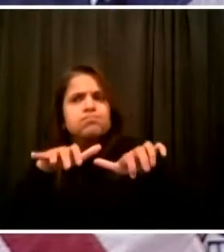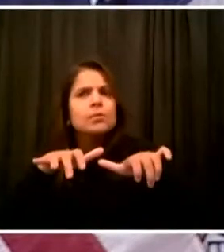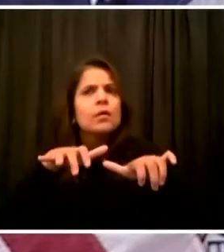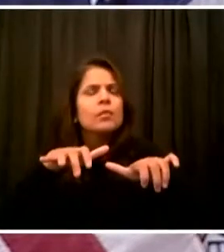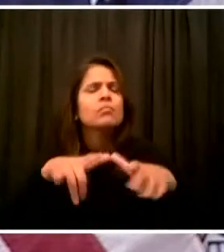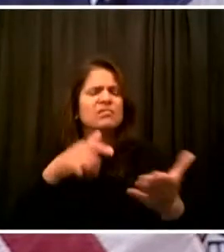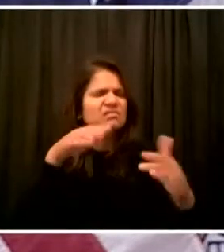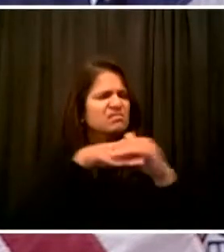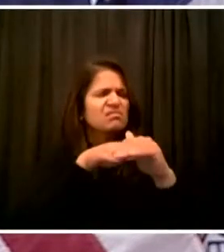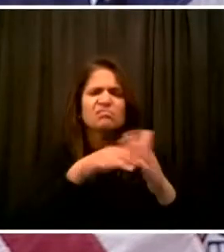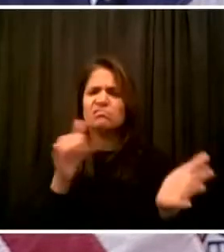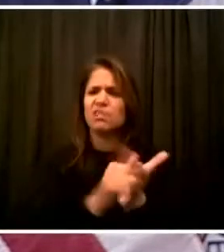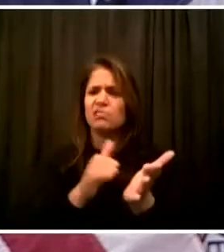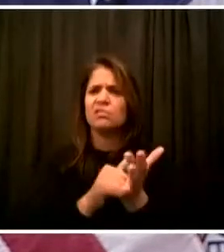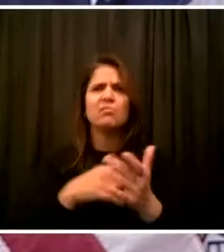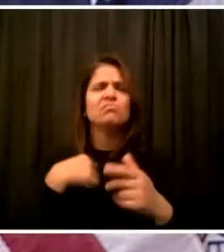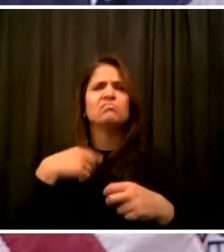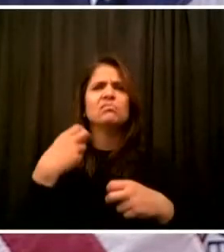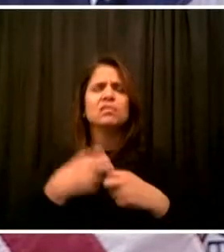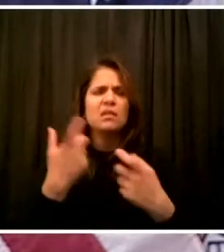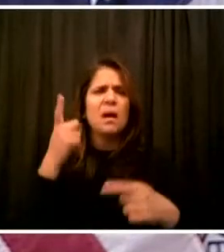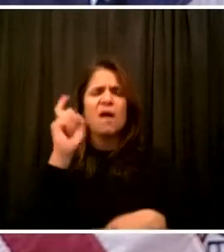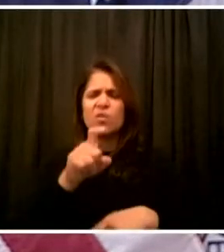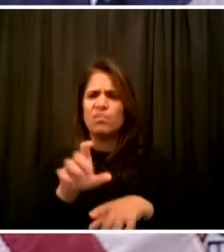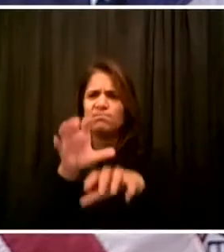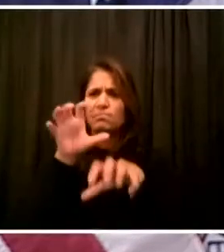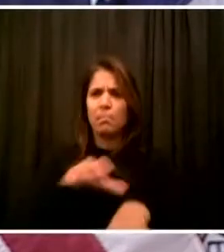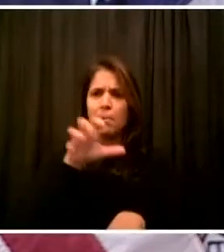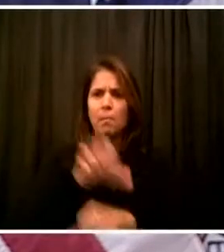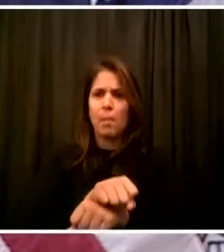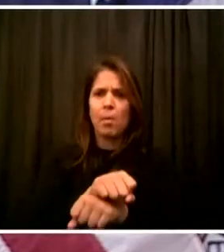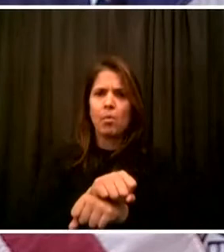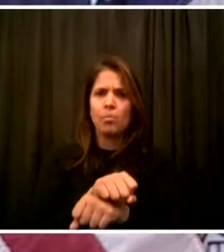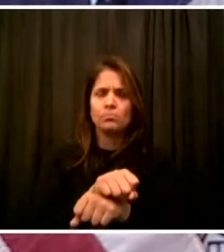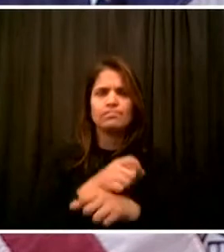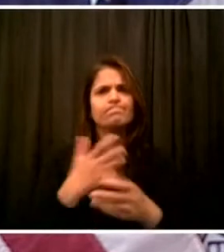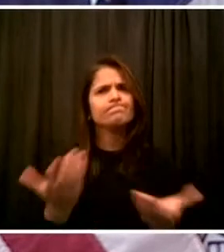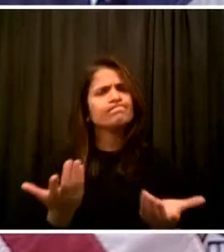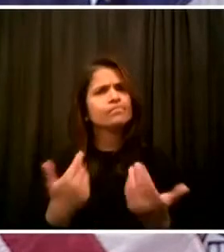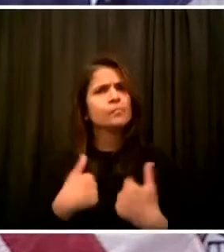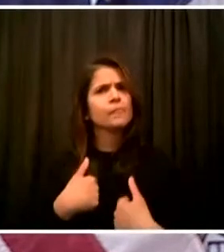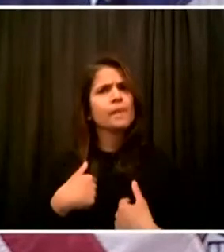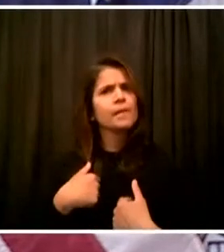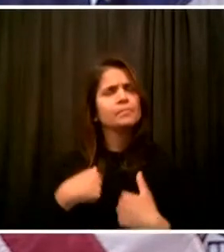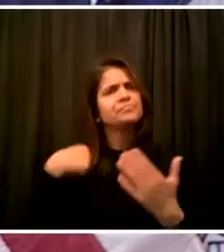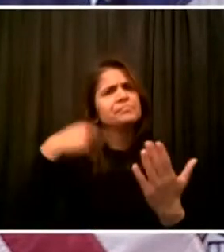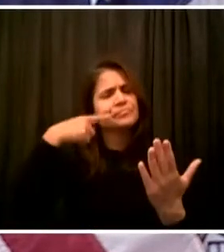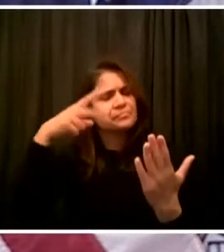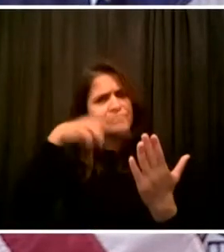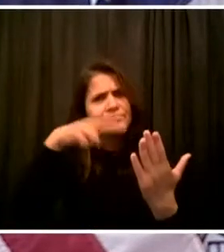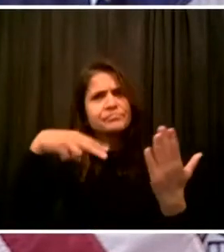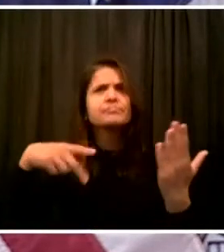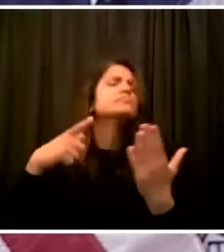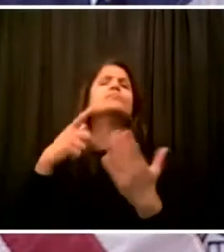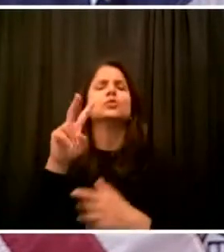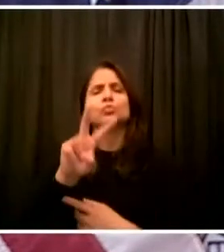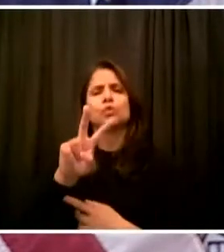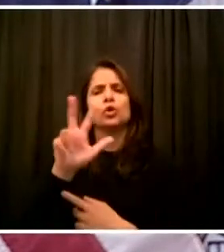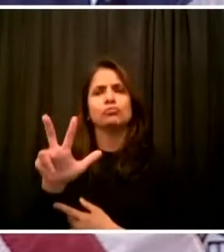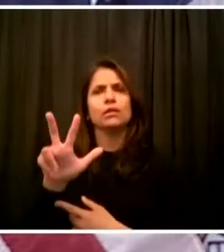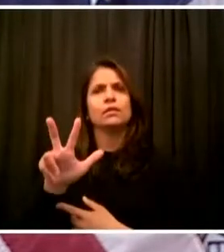in neighborhoods where people cannot walk to them. They'd have to take mass transit or an Uber or something. So are you satisfied